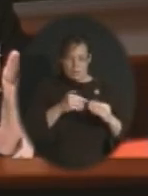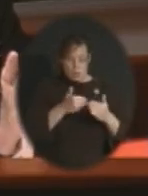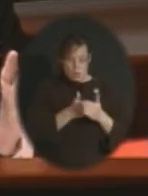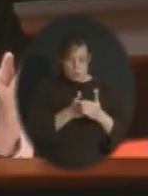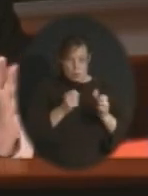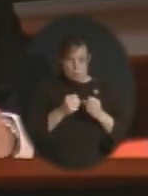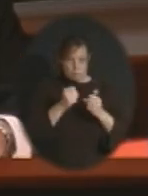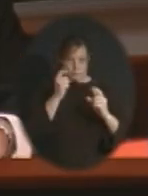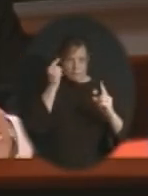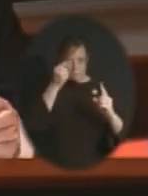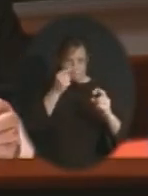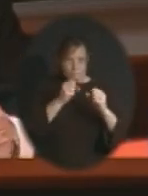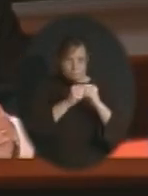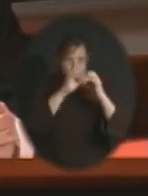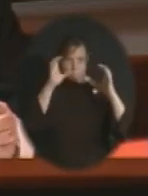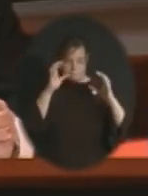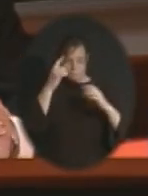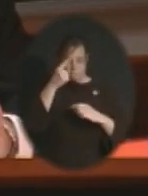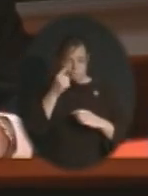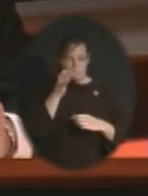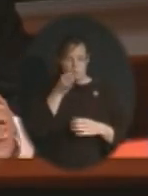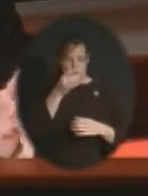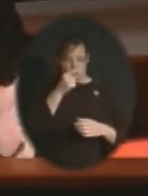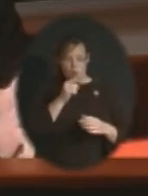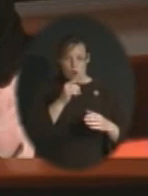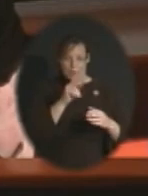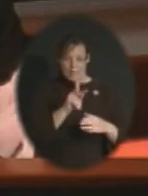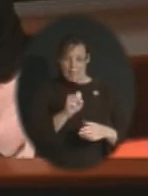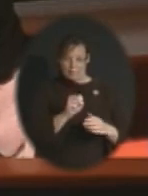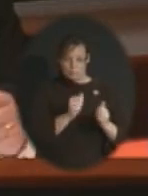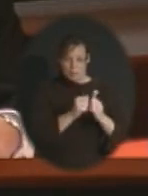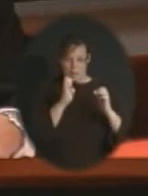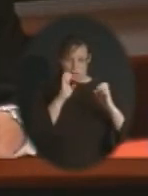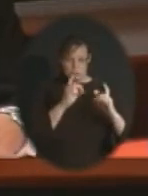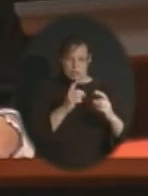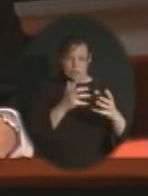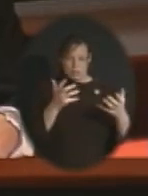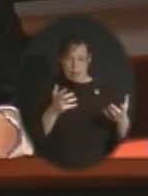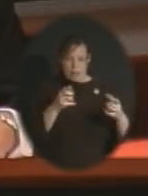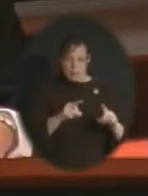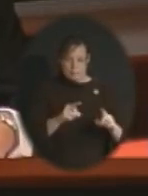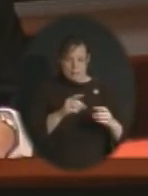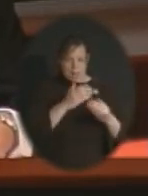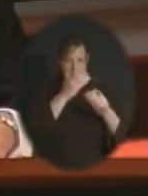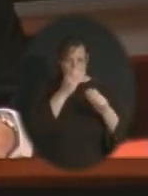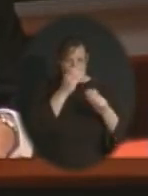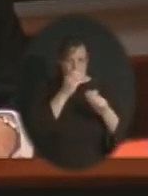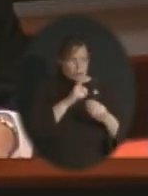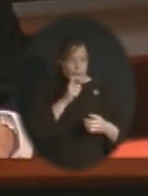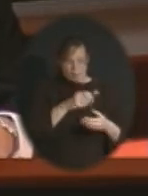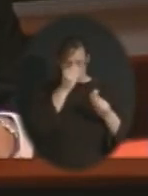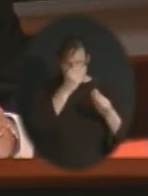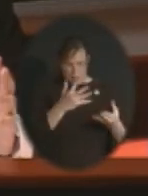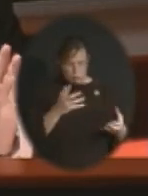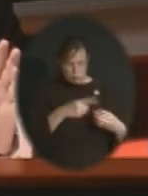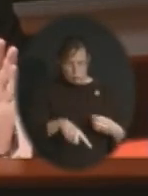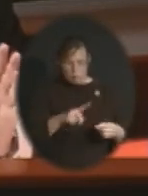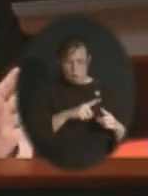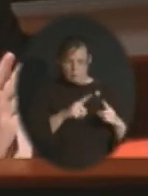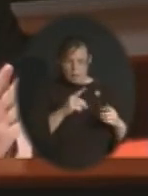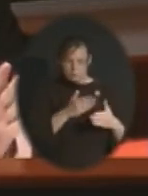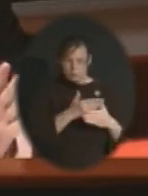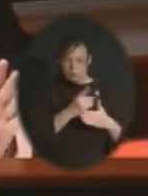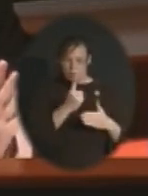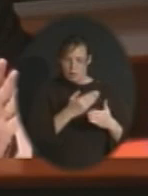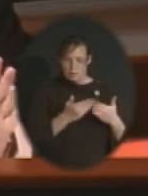for Kansas in terms of education. There's an awful lot going on. I don't need to tell you necessarily about that. But let me share with you one